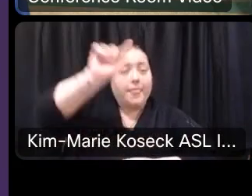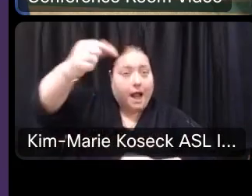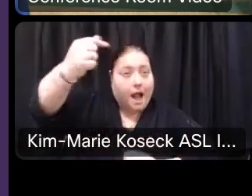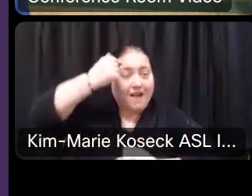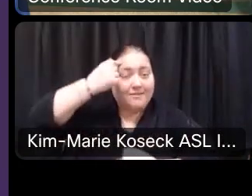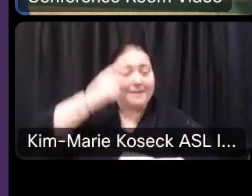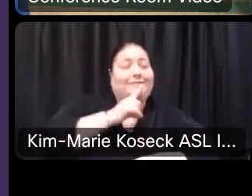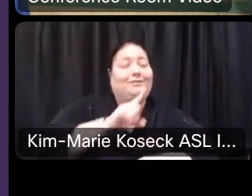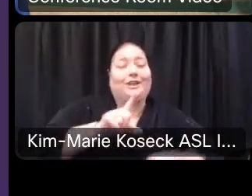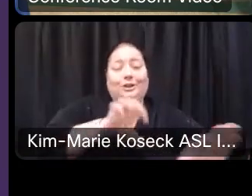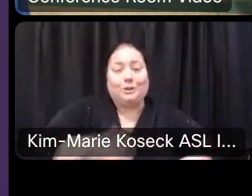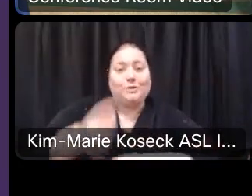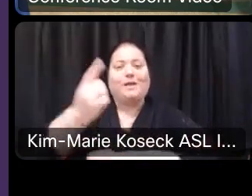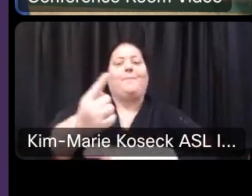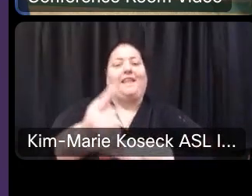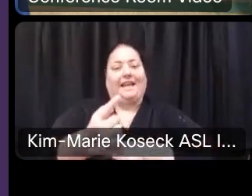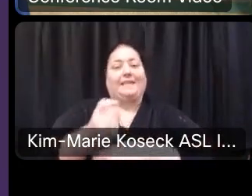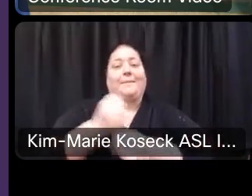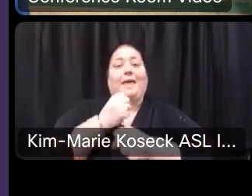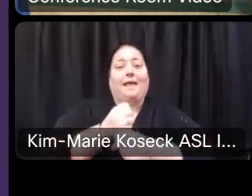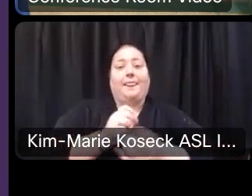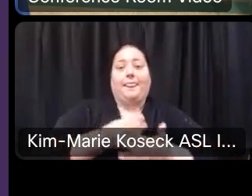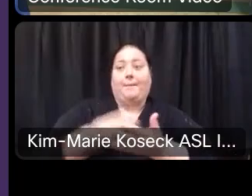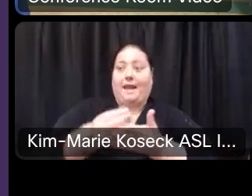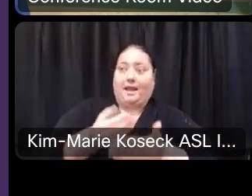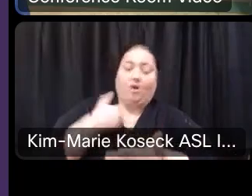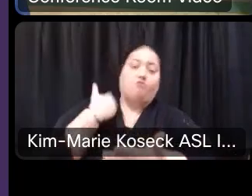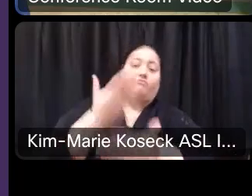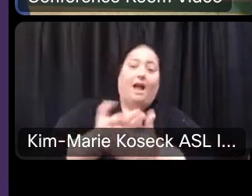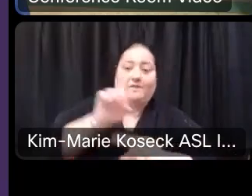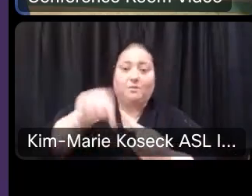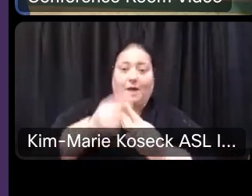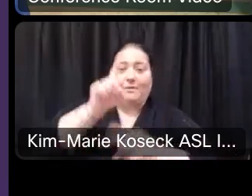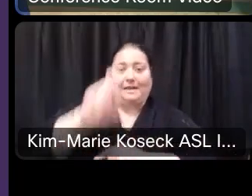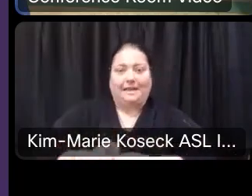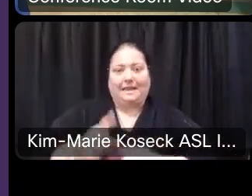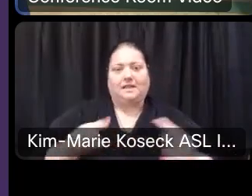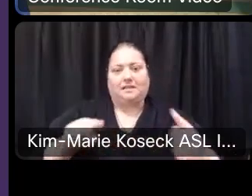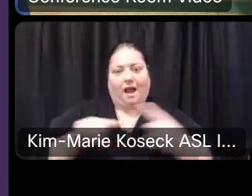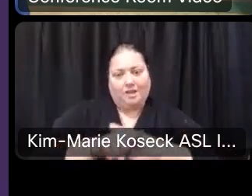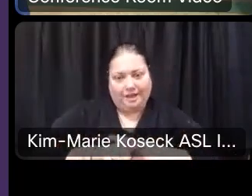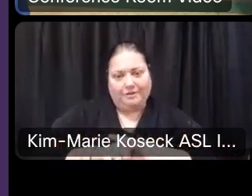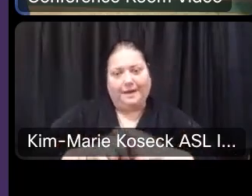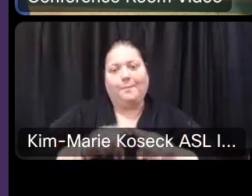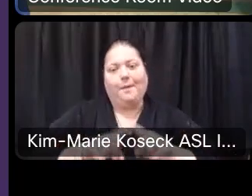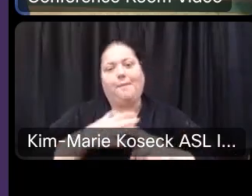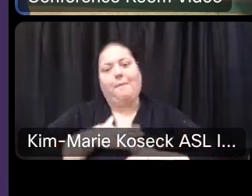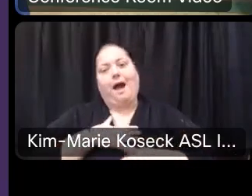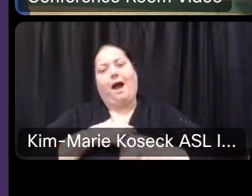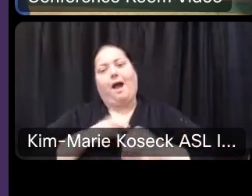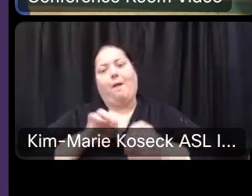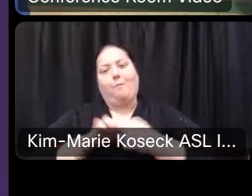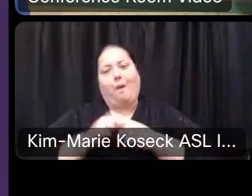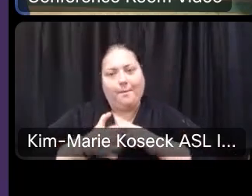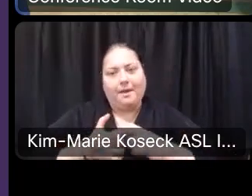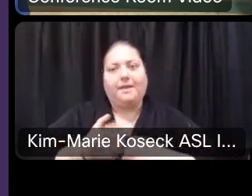do something with making sure our money gets there when we need it. That's very contradictory, but my issue is more so with the